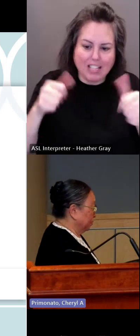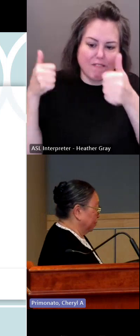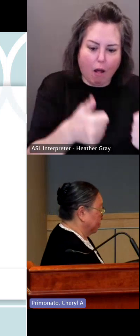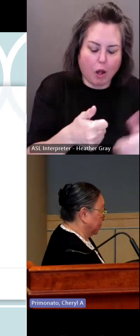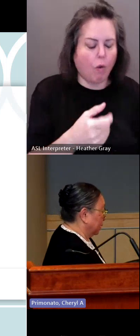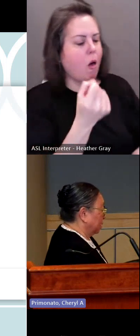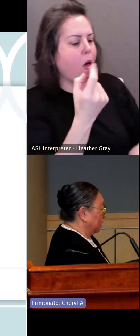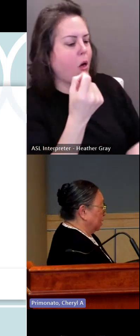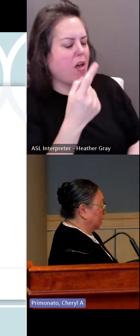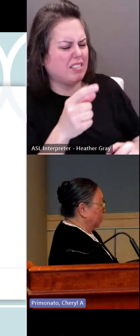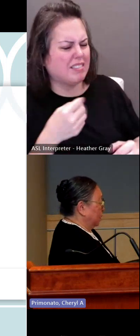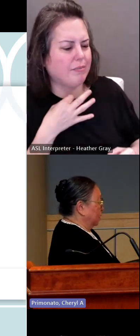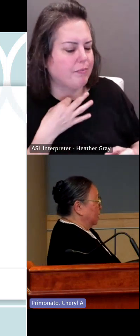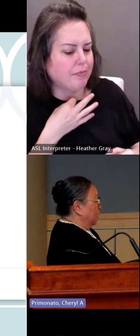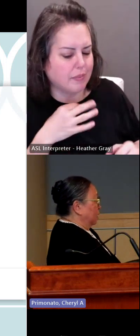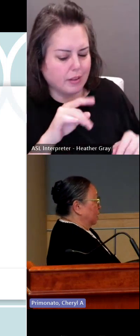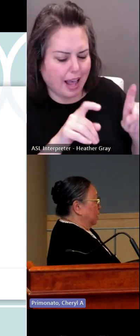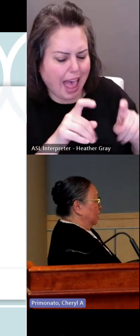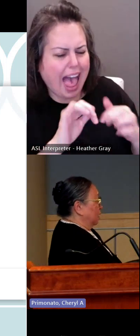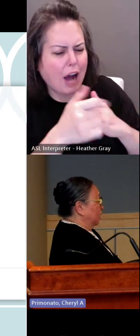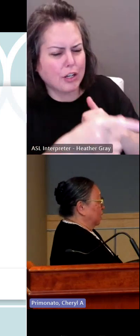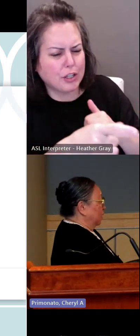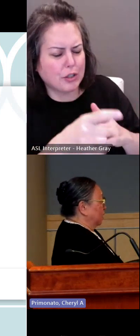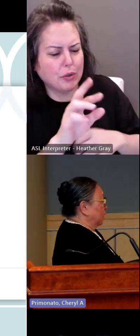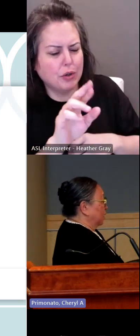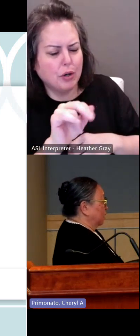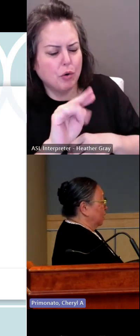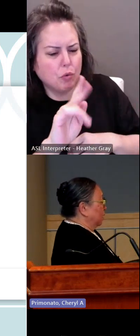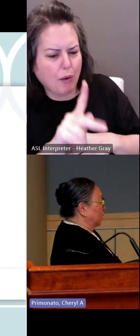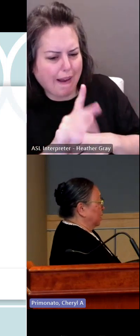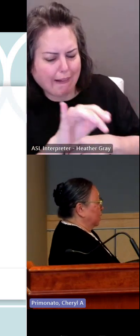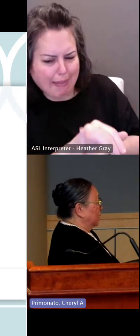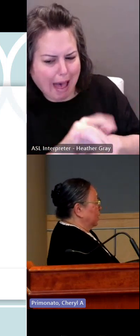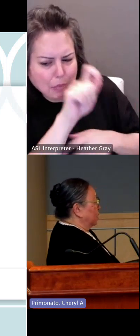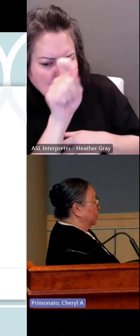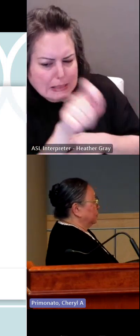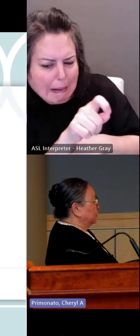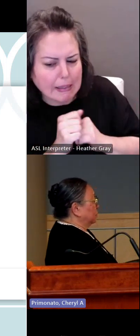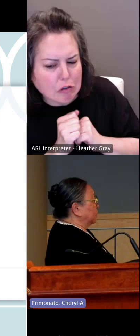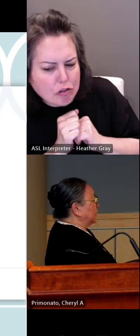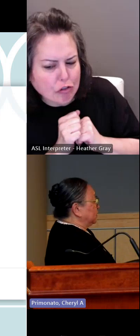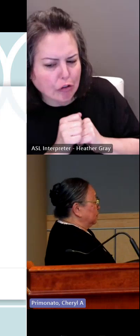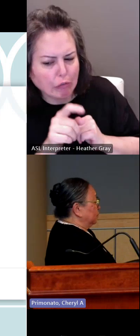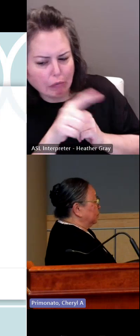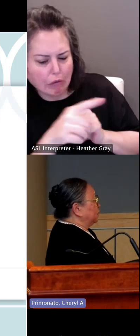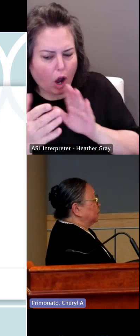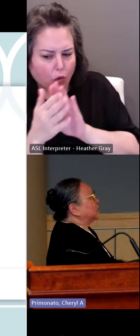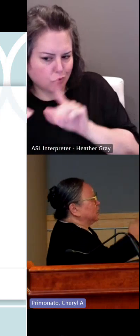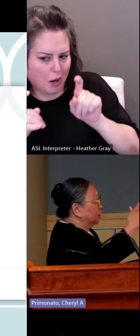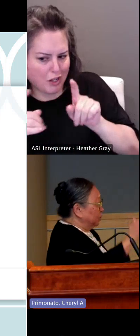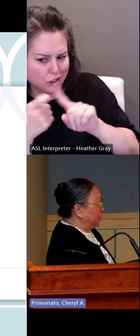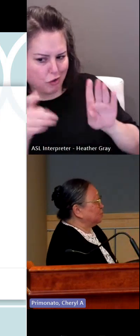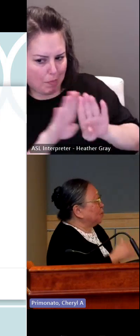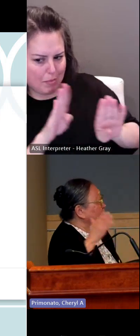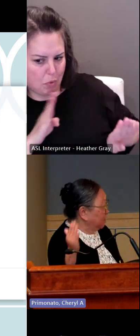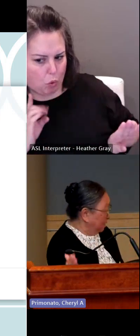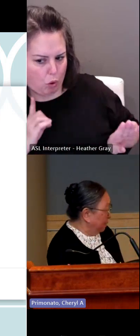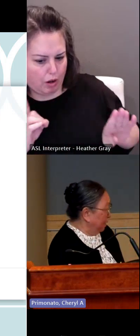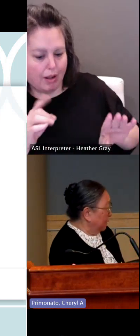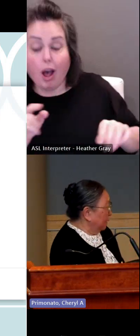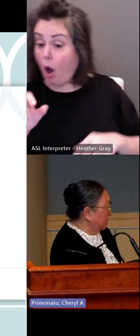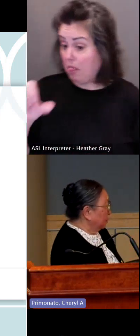in the system, how do you break that as how much percentage or do you review? That's included